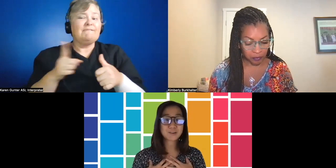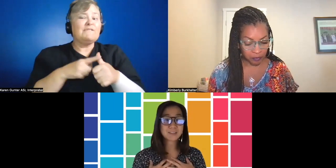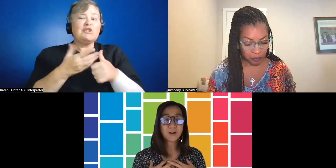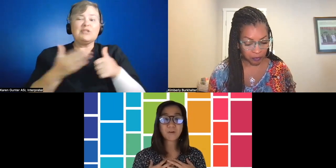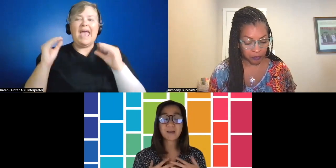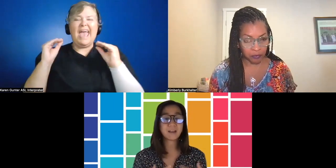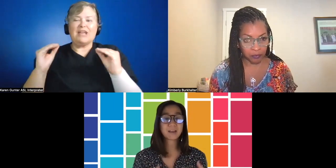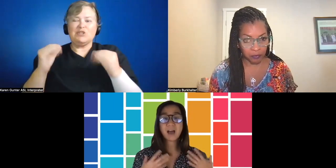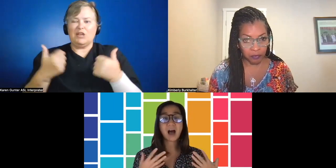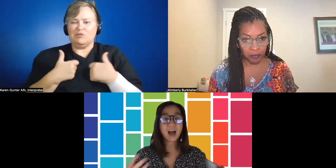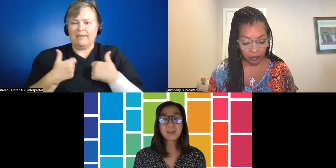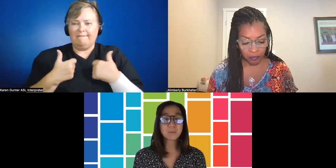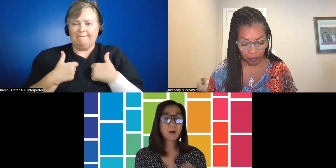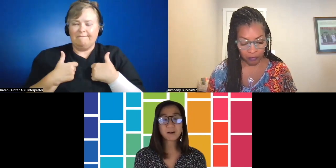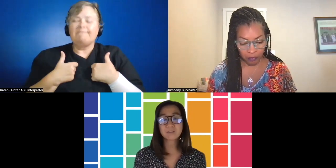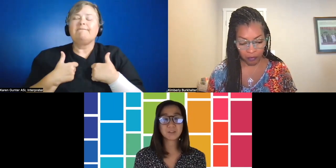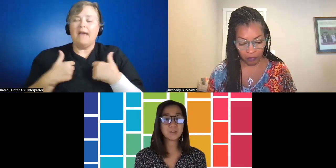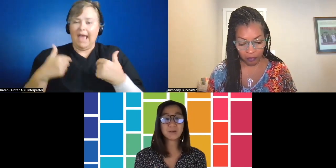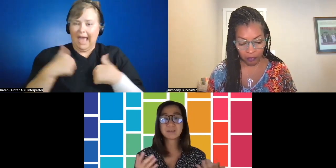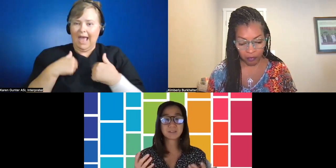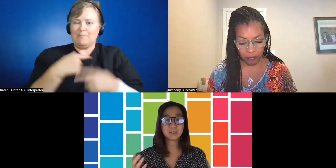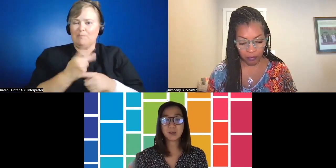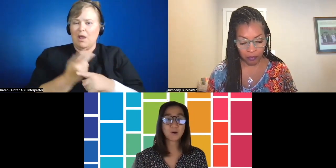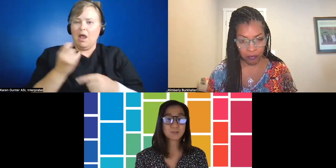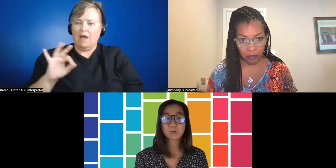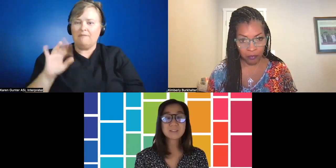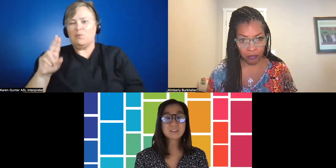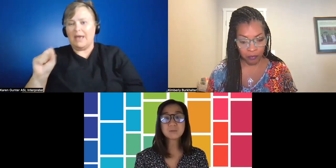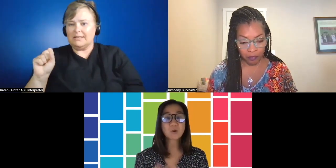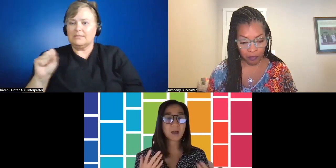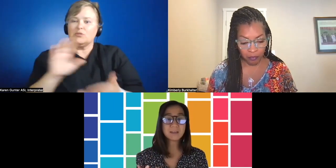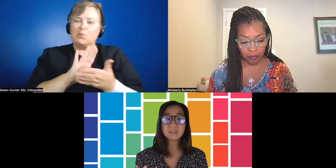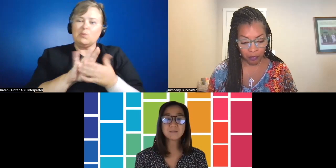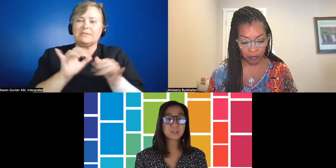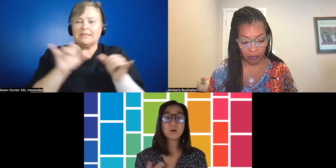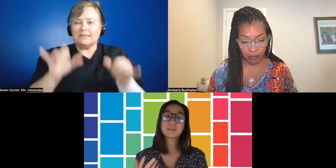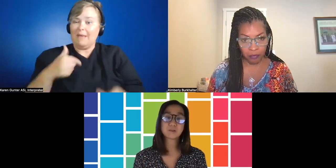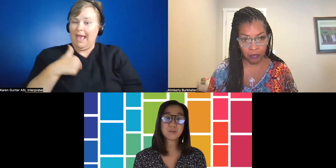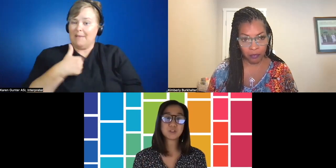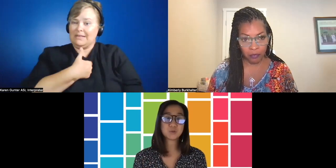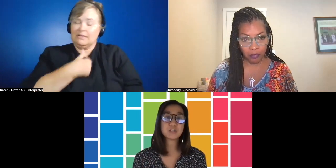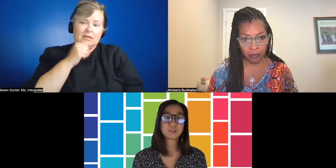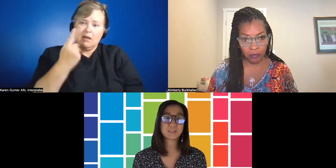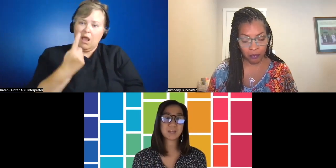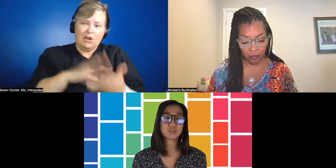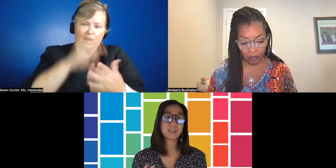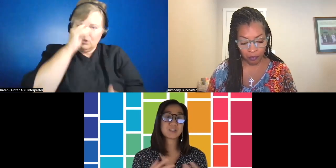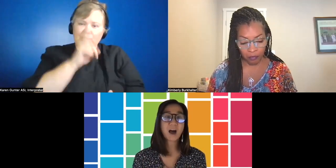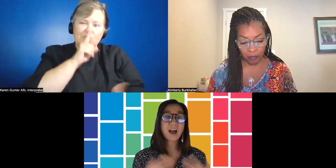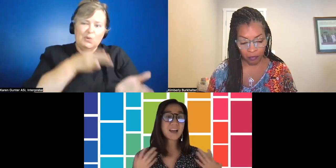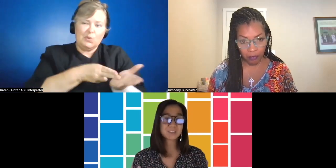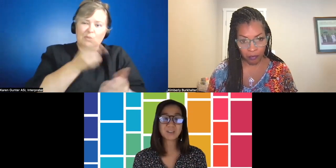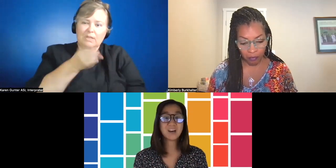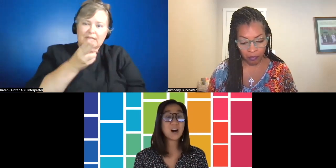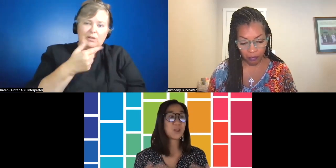educating yourself, right? Like, I am a product of the US, school system. So I myself didn't always learn the true history of this country. And so